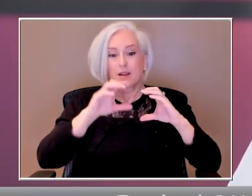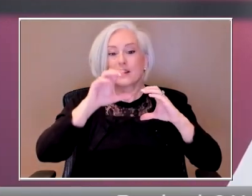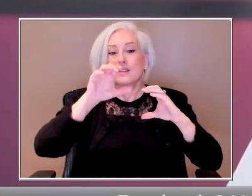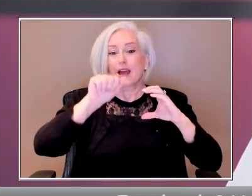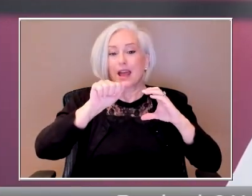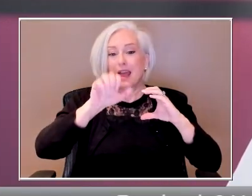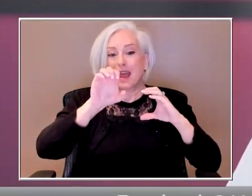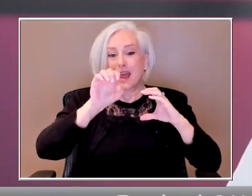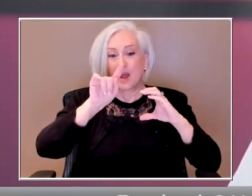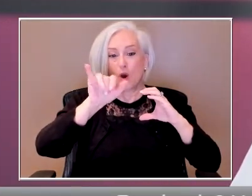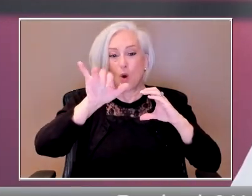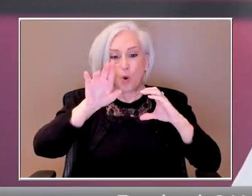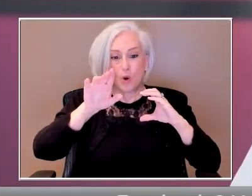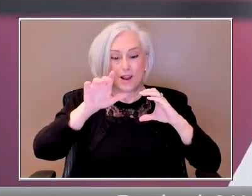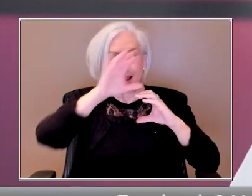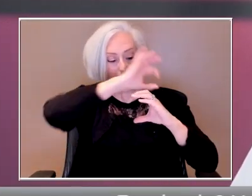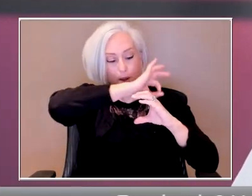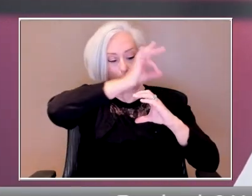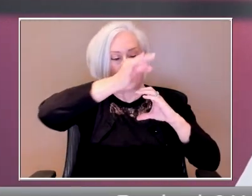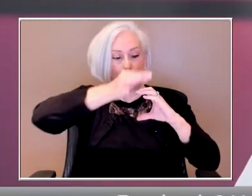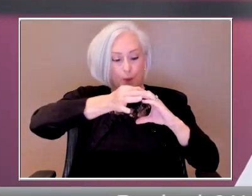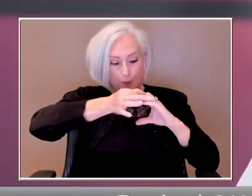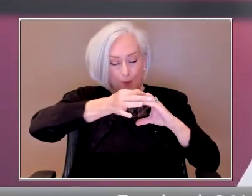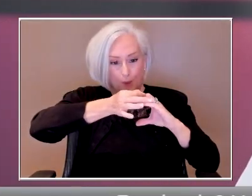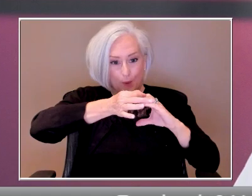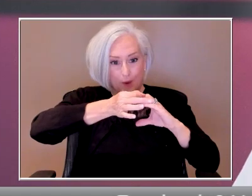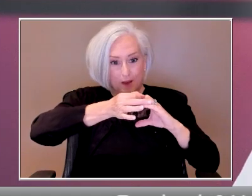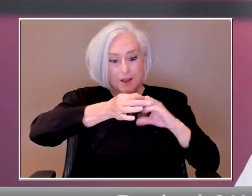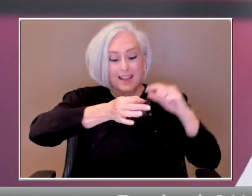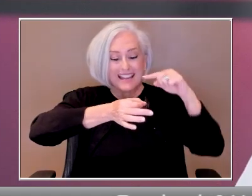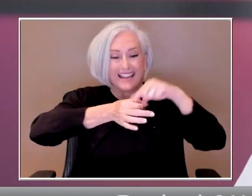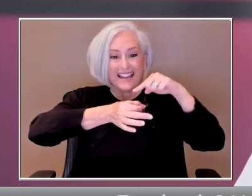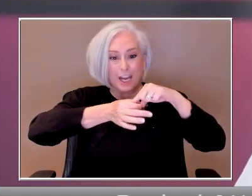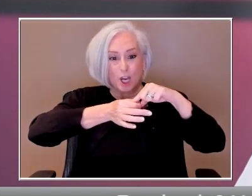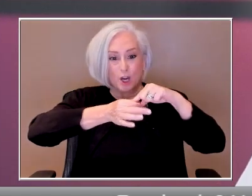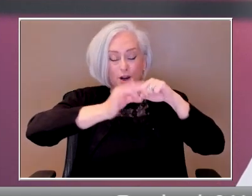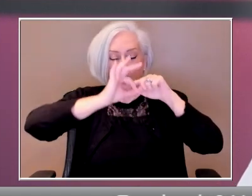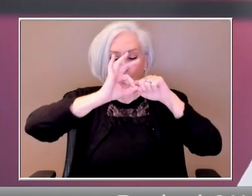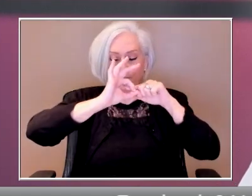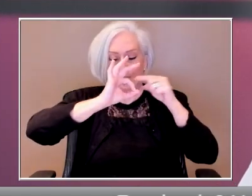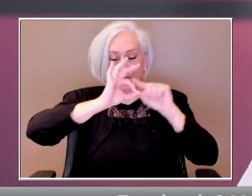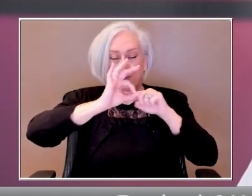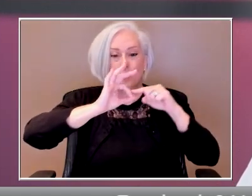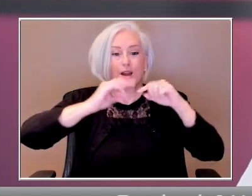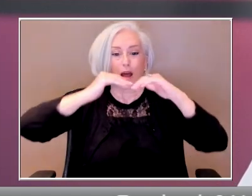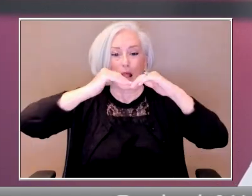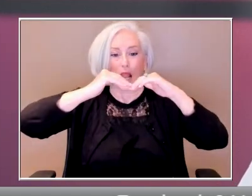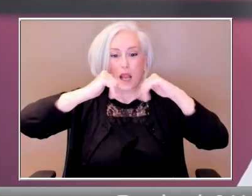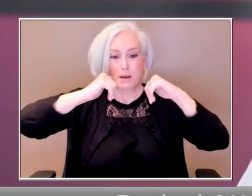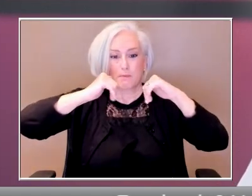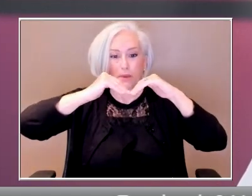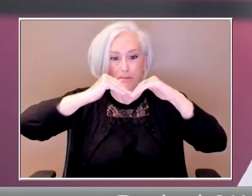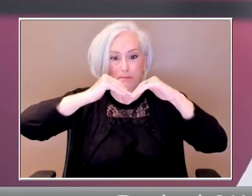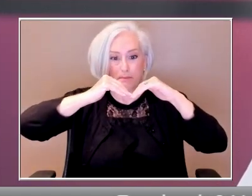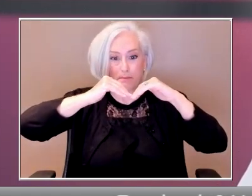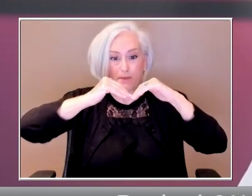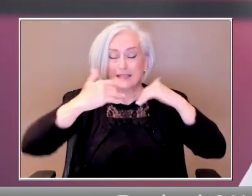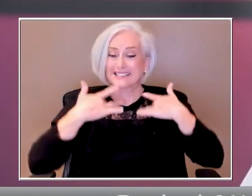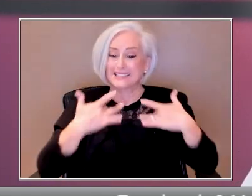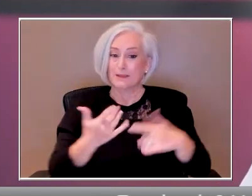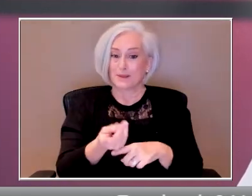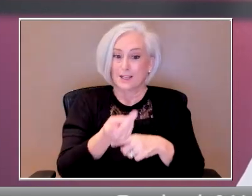had 2 functional leaflets. Okay. And we know about 40% of those patients will have aortic dilation